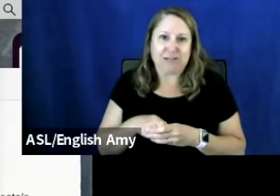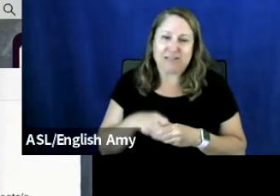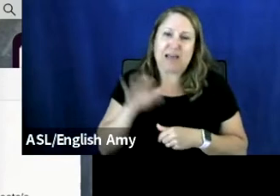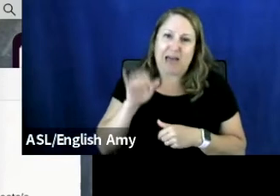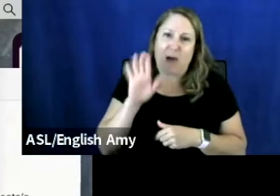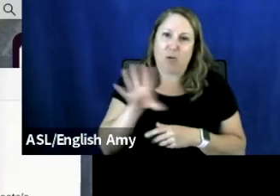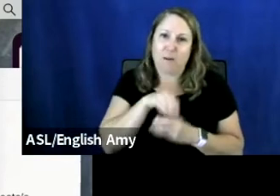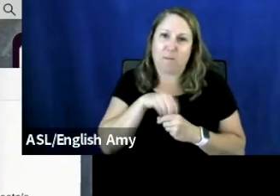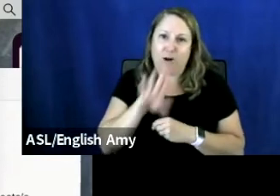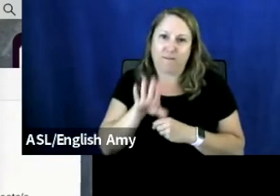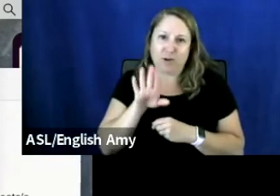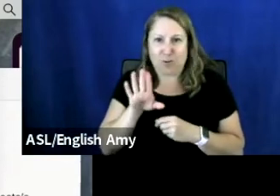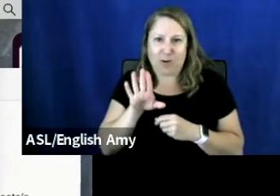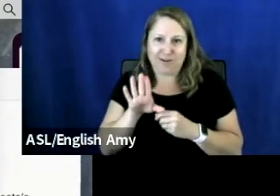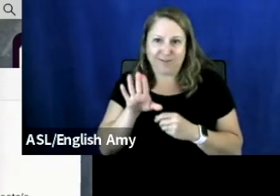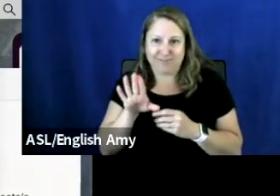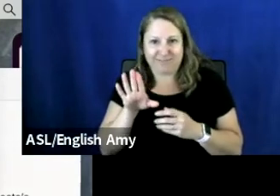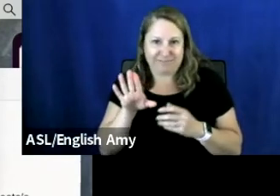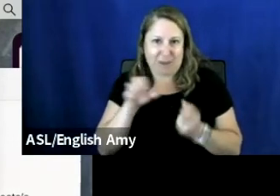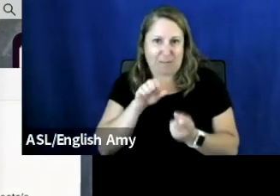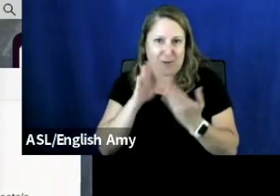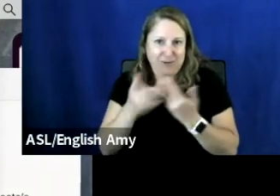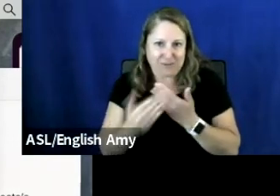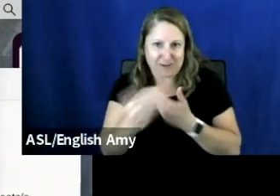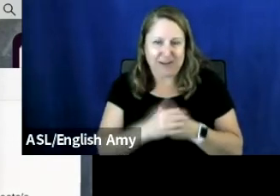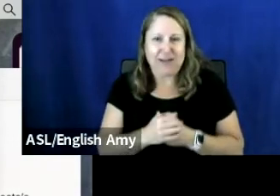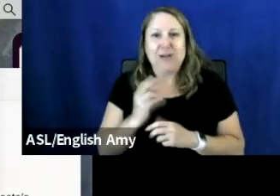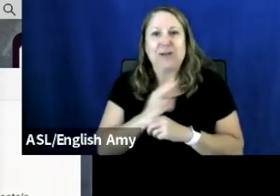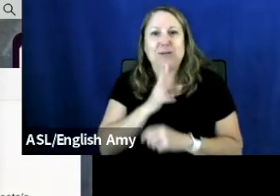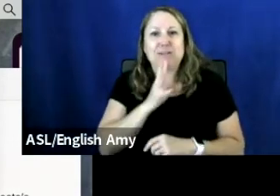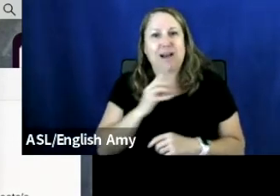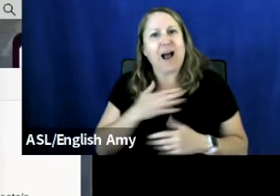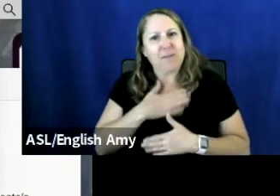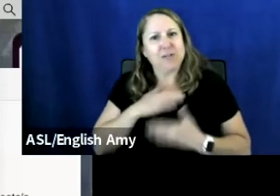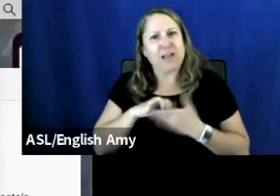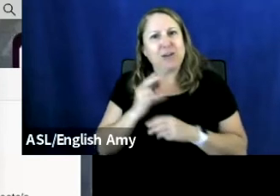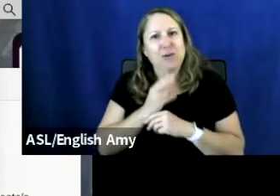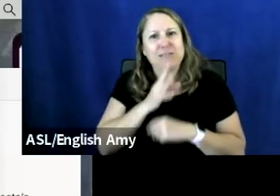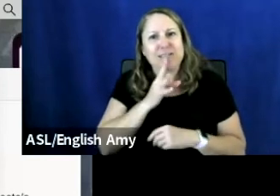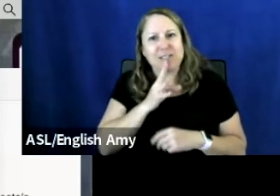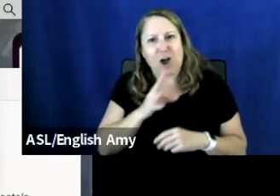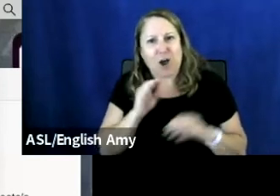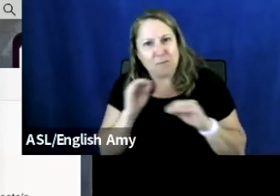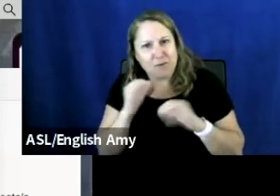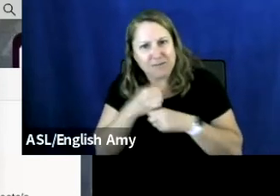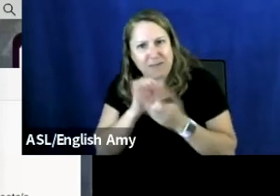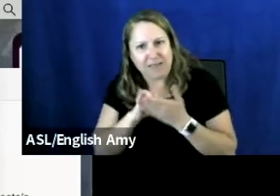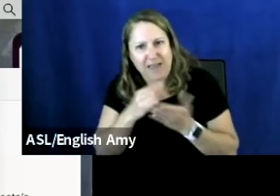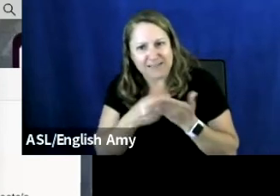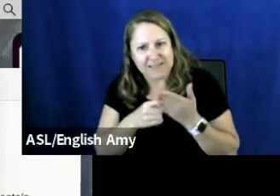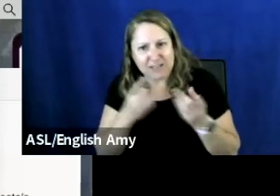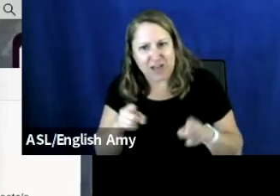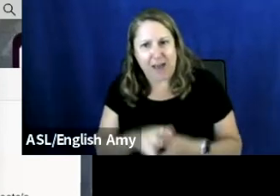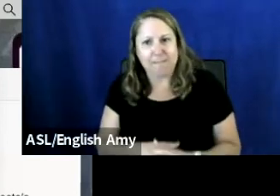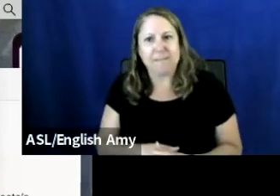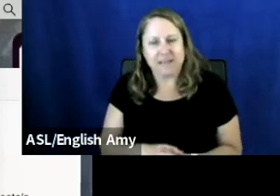on. Mm-hmm. Using talk, I appreciated in the video itself, you were using talk moves to make the discussion happen. Mm-hmm.